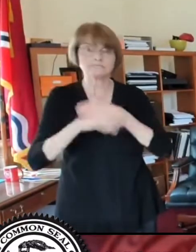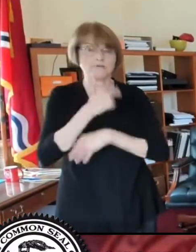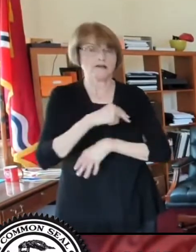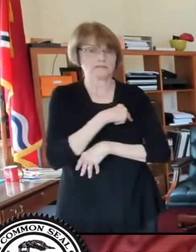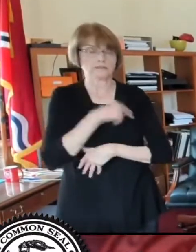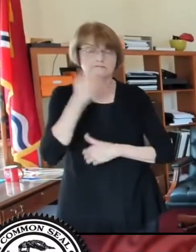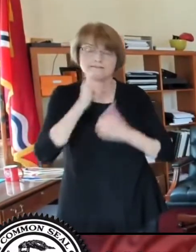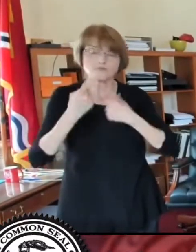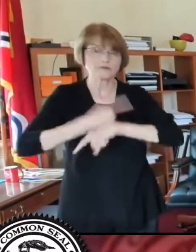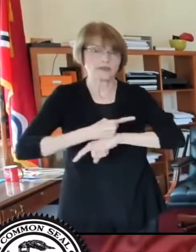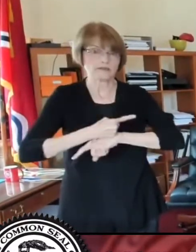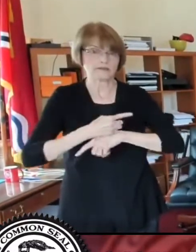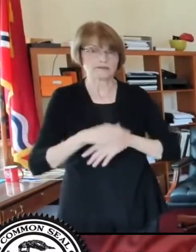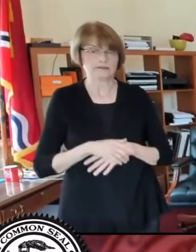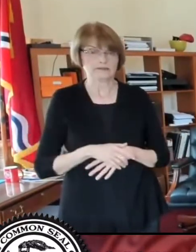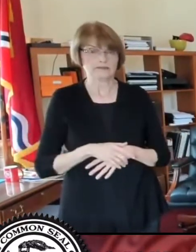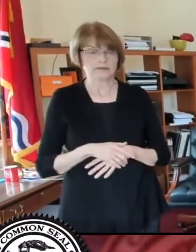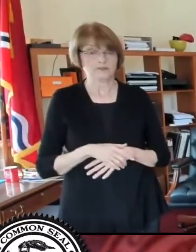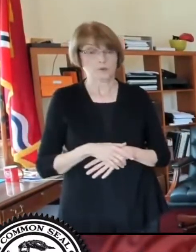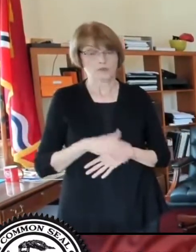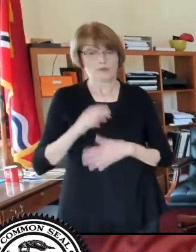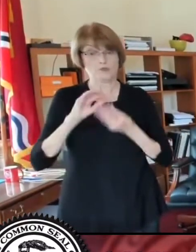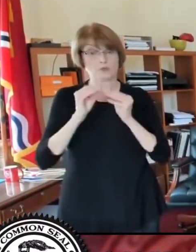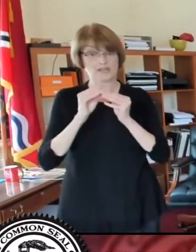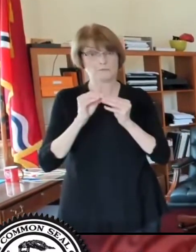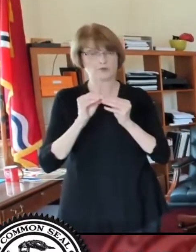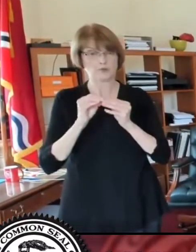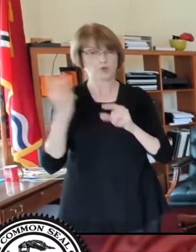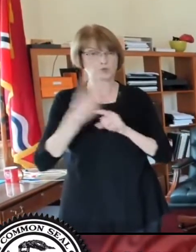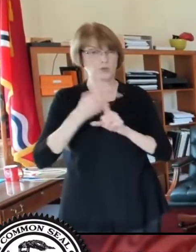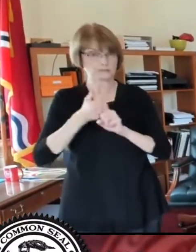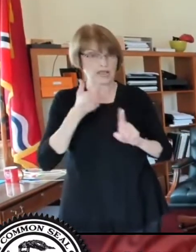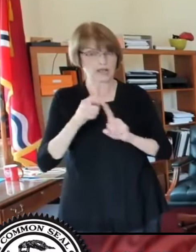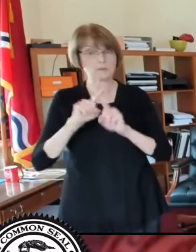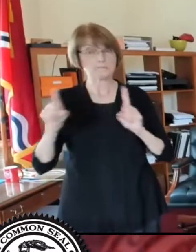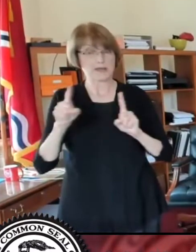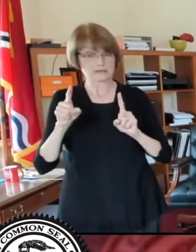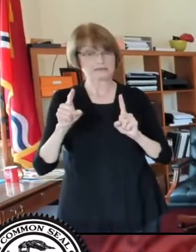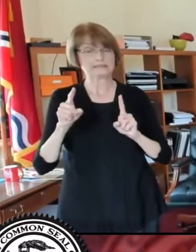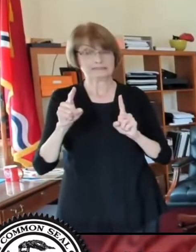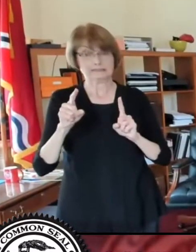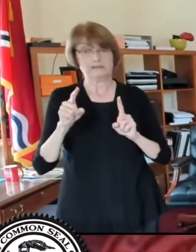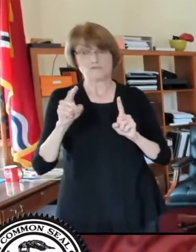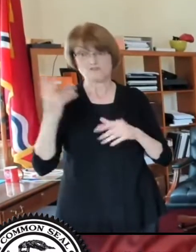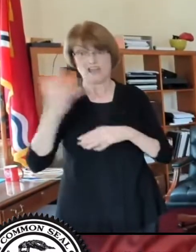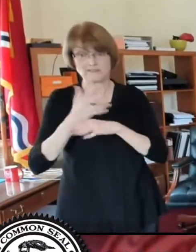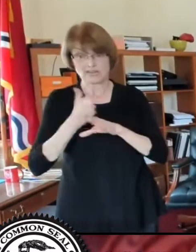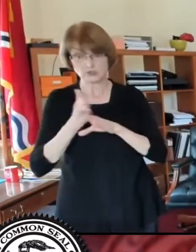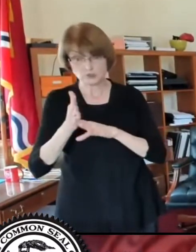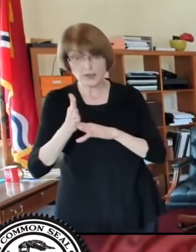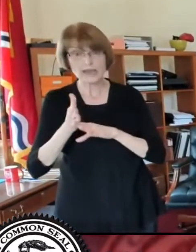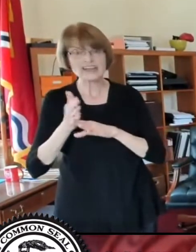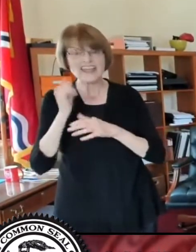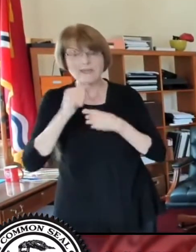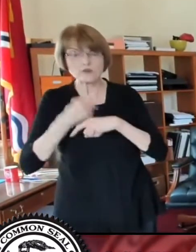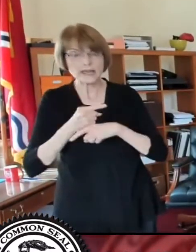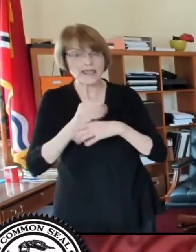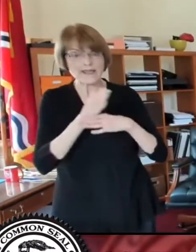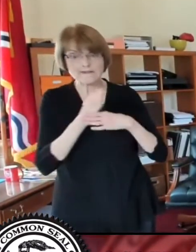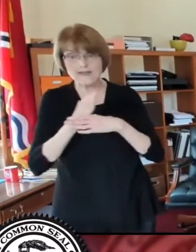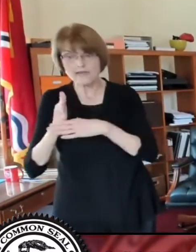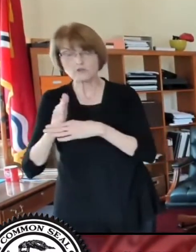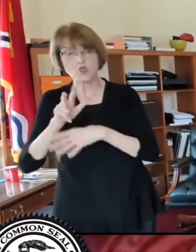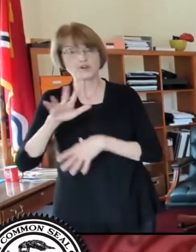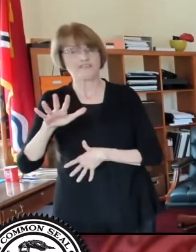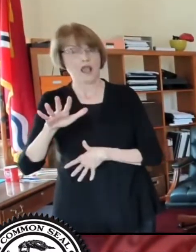hospital. There's a 2-day lag on those hospital numbers, but almost 35 people a day if you do the average for the last few